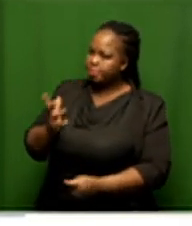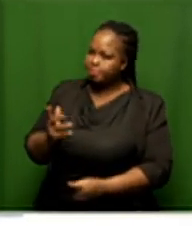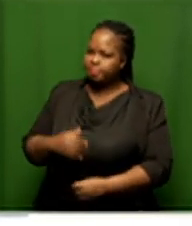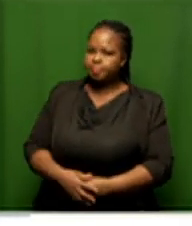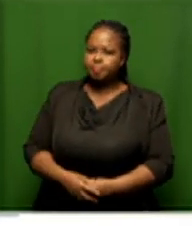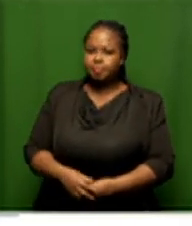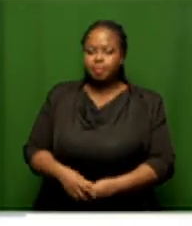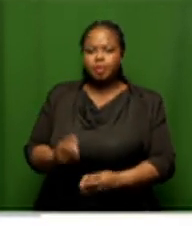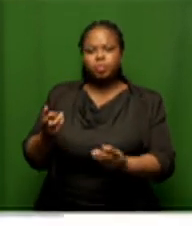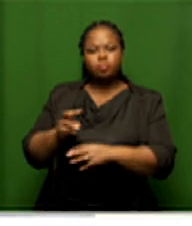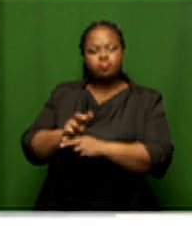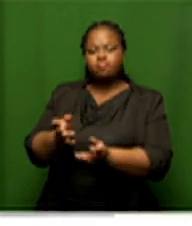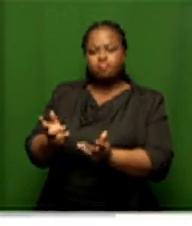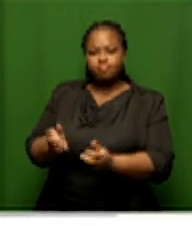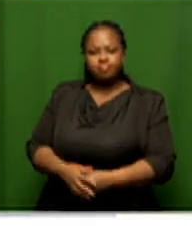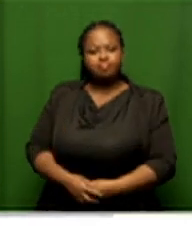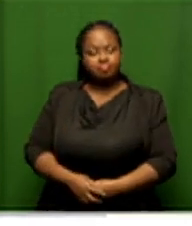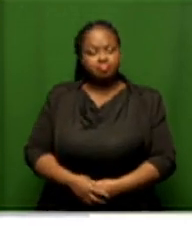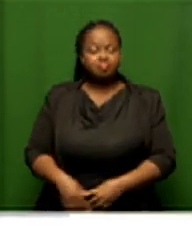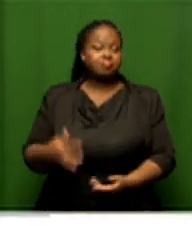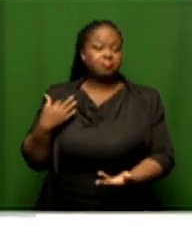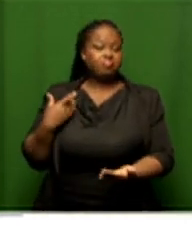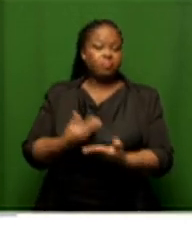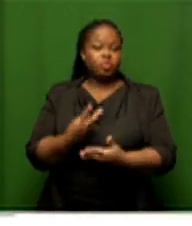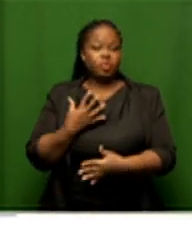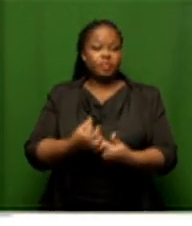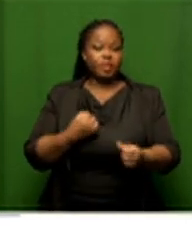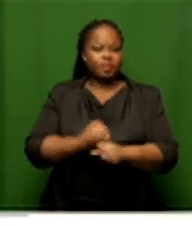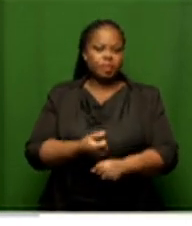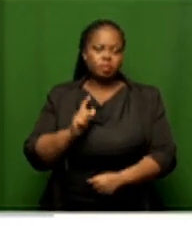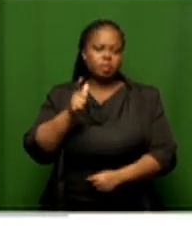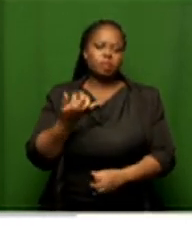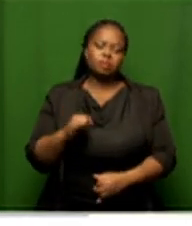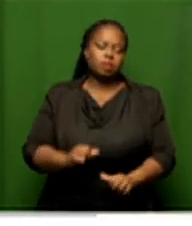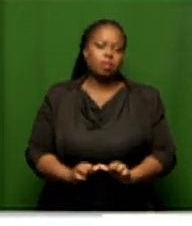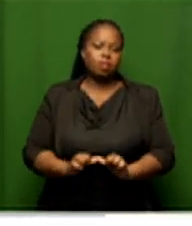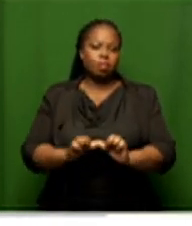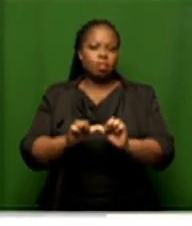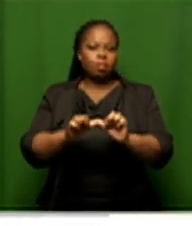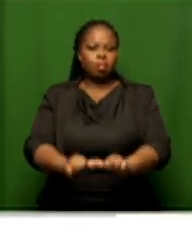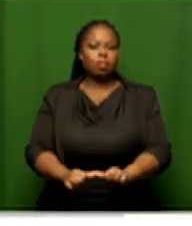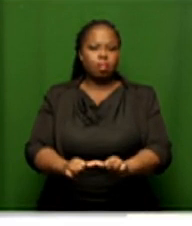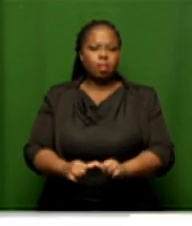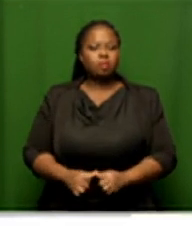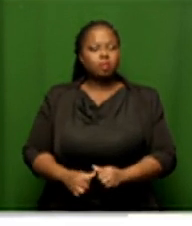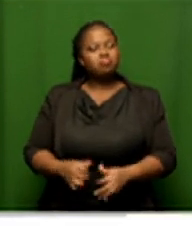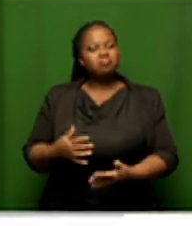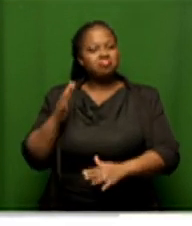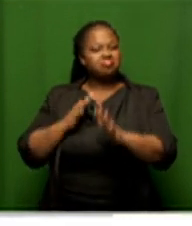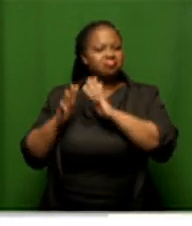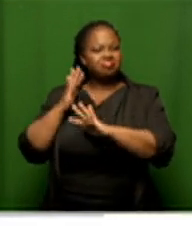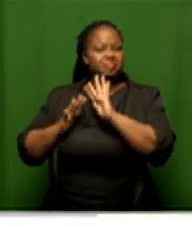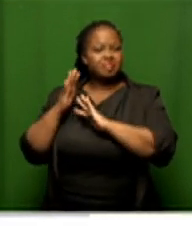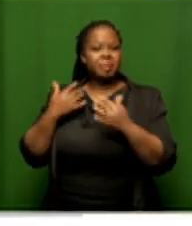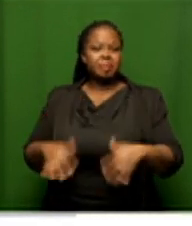and good morning to the viewers. 25 years later, we continue to prolong the history and maintain the history of the